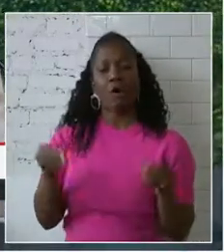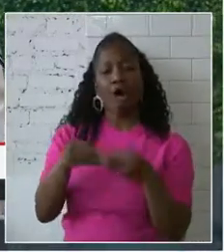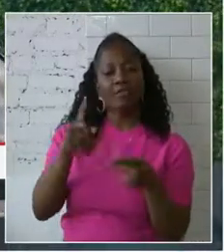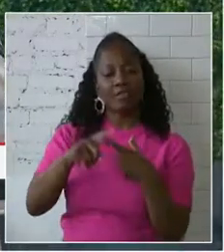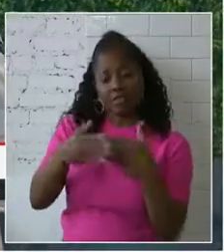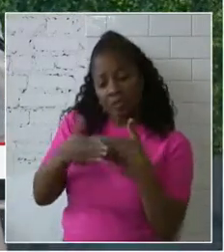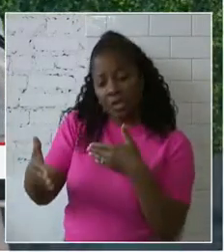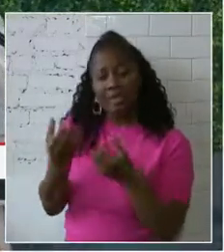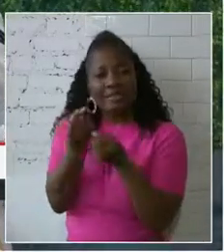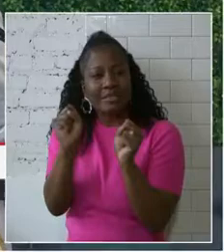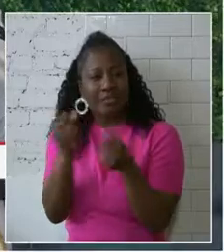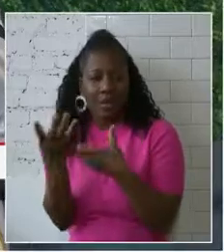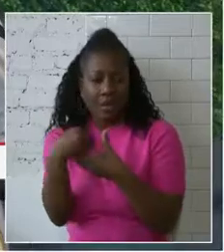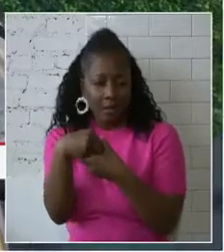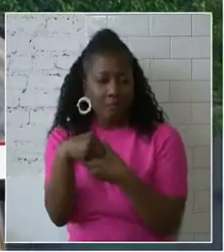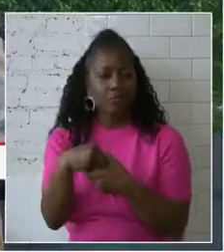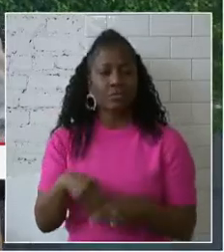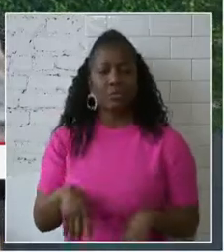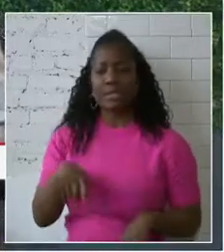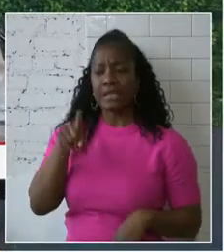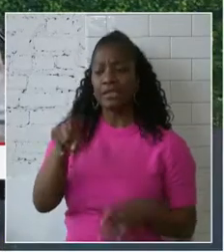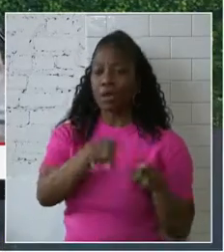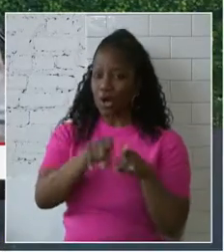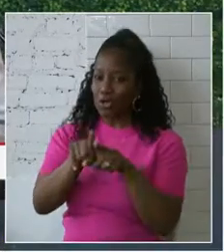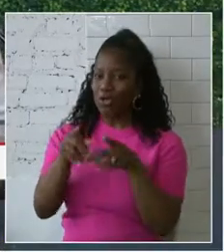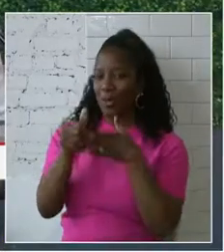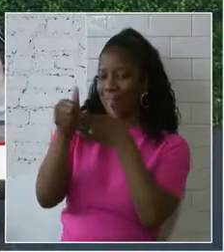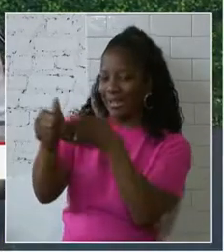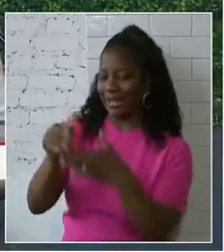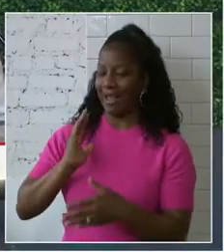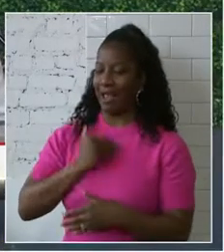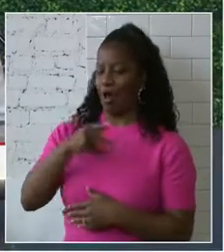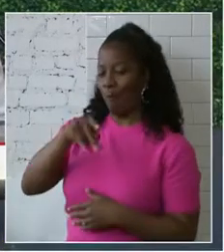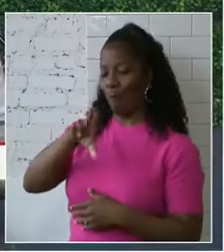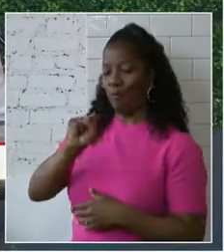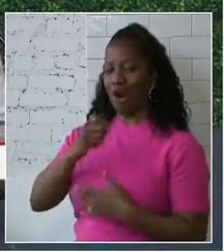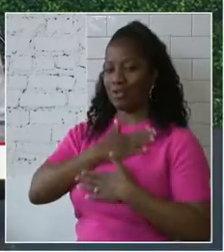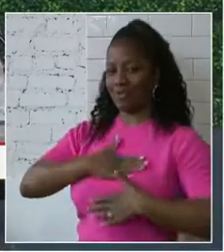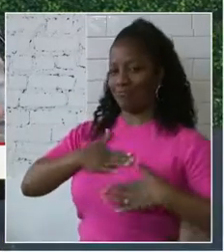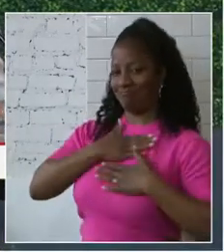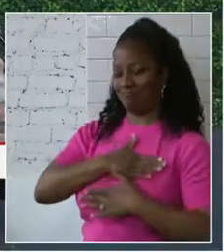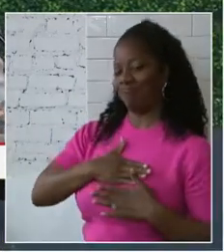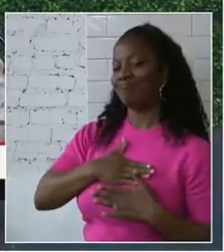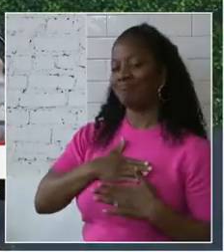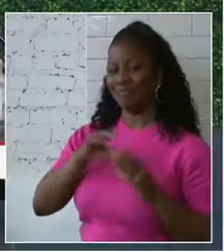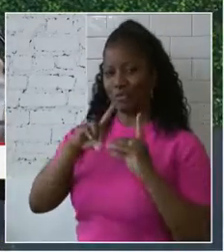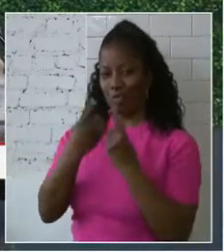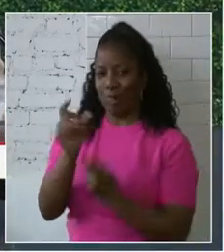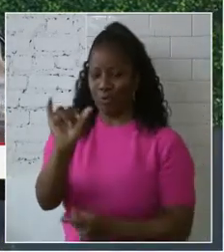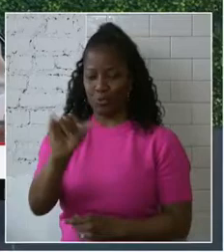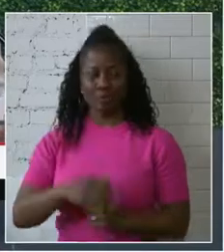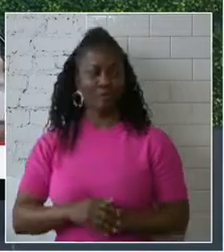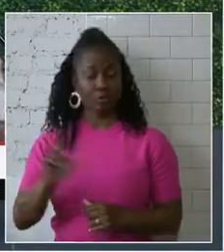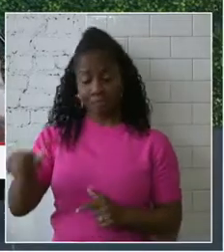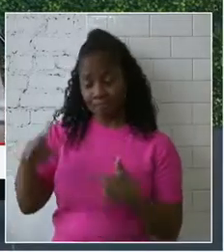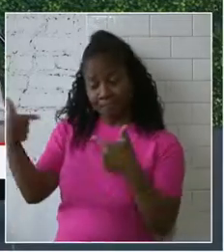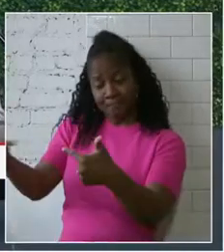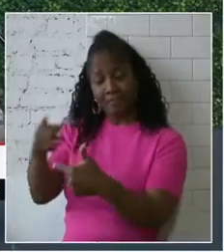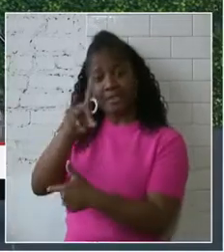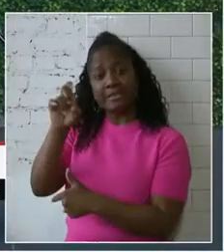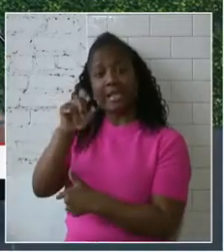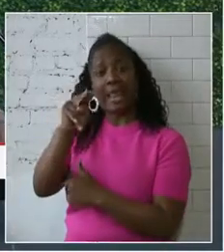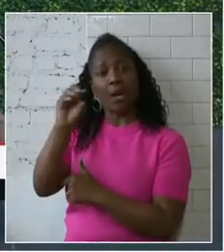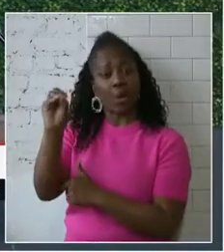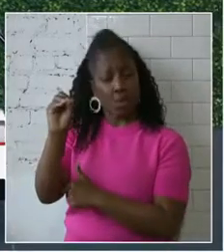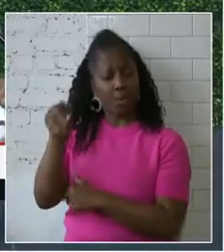his responsibilities leading the best parks department in the nation. And I'm going to turn to Delano to say a little